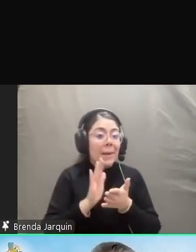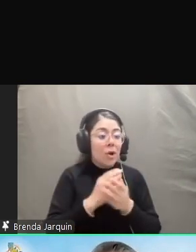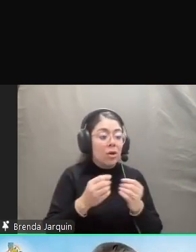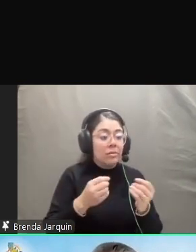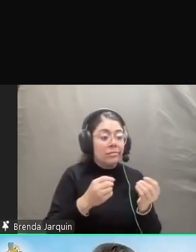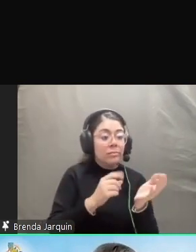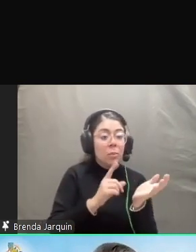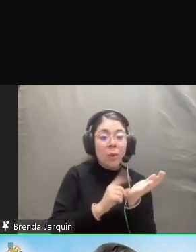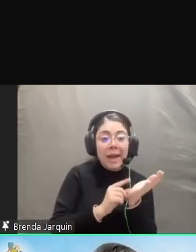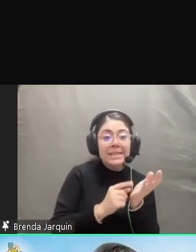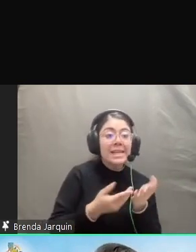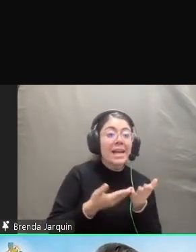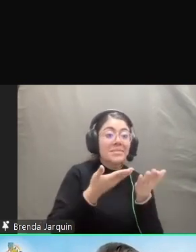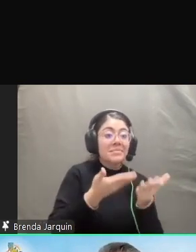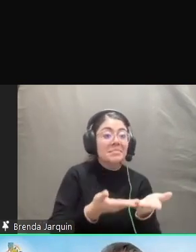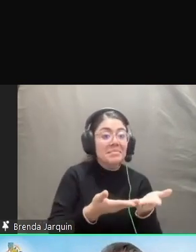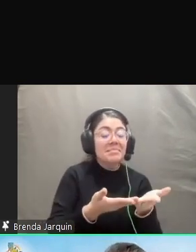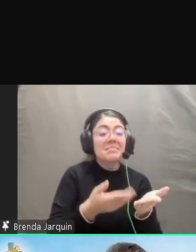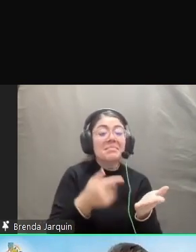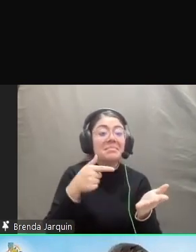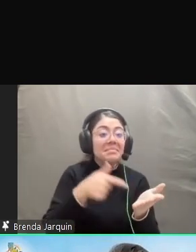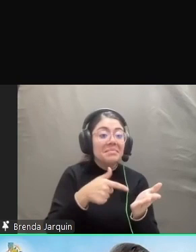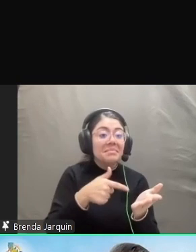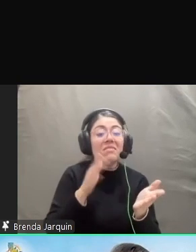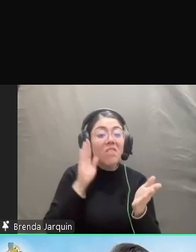practices, really does work.